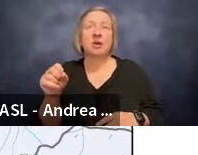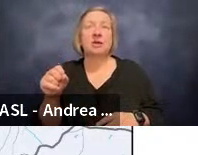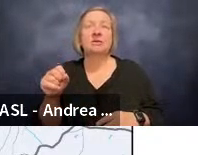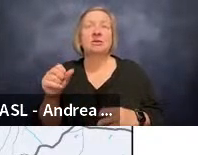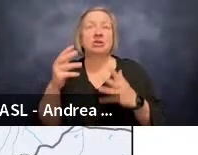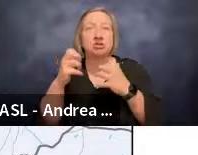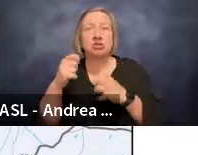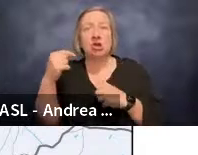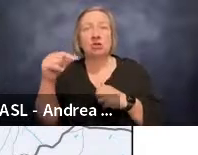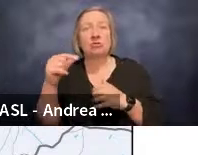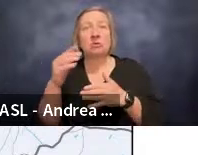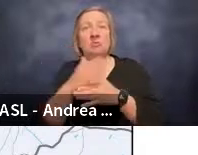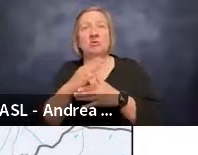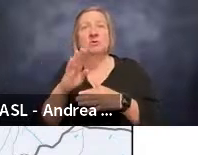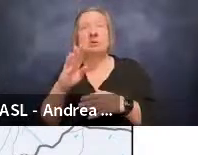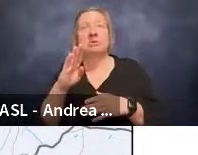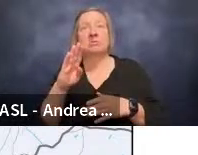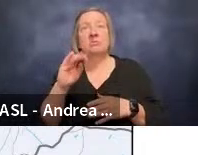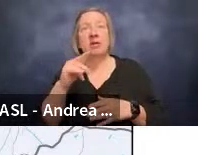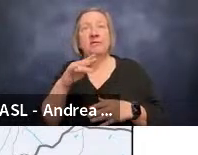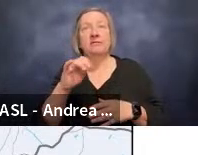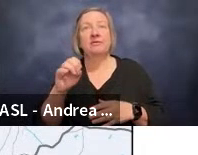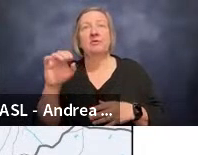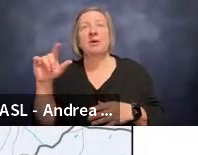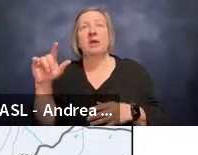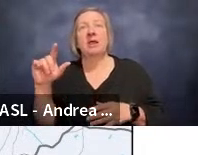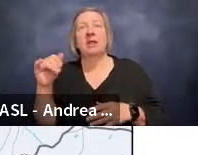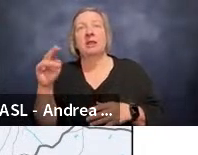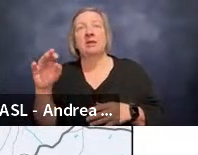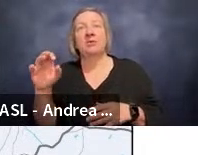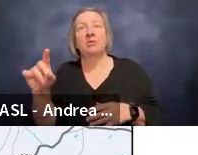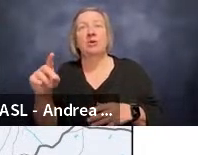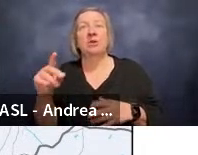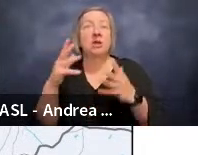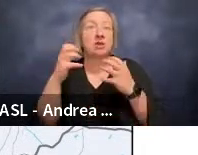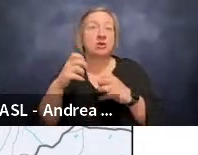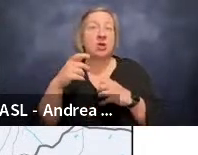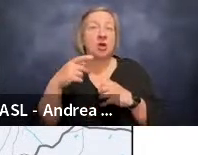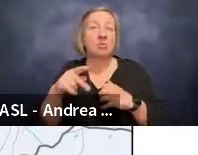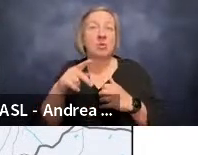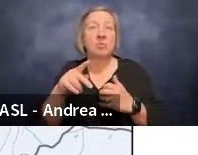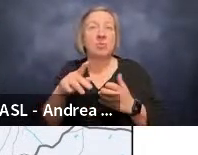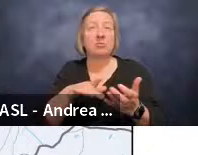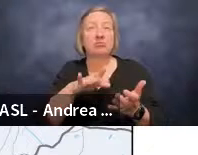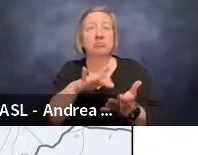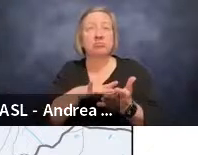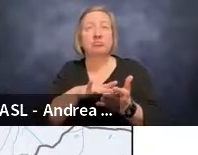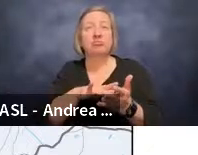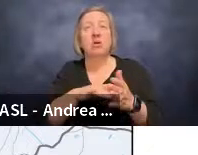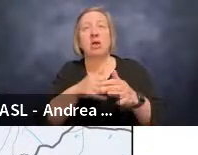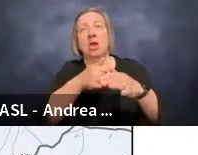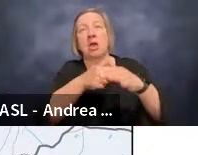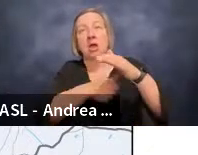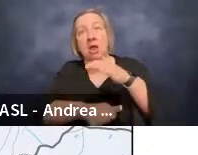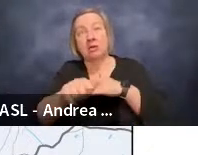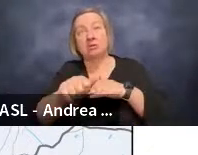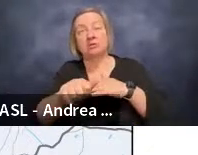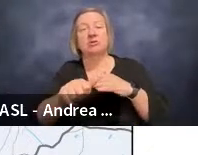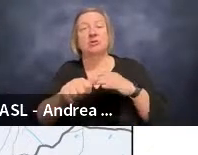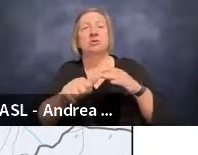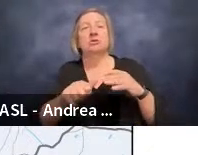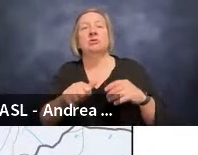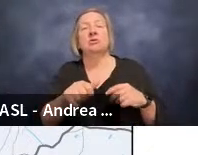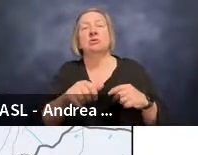Linwood there. And then the 99 tunnel, the dark purple line, is kind of dead center of the map that